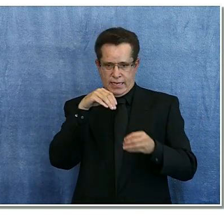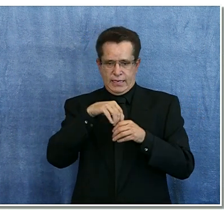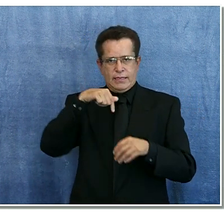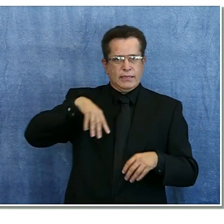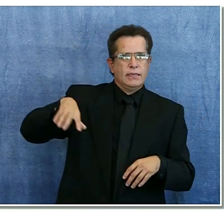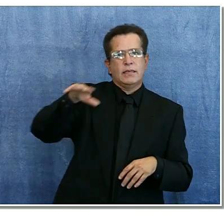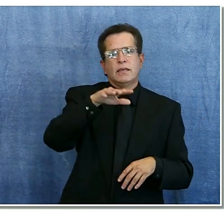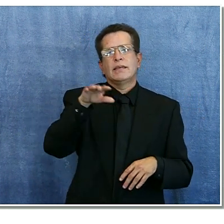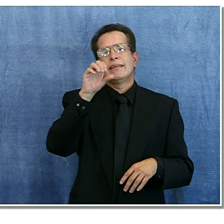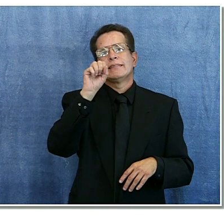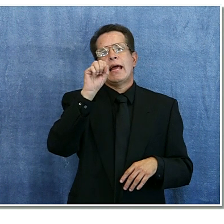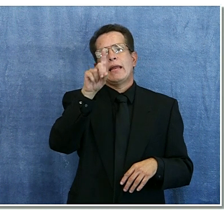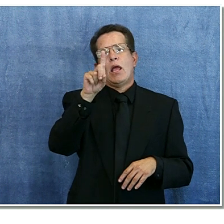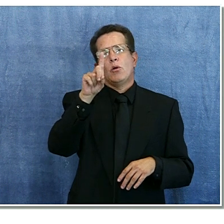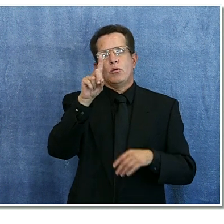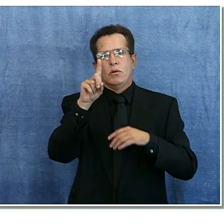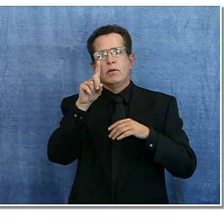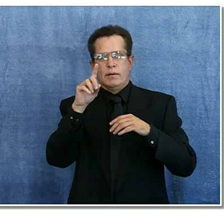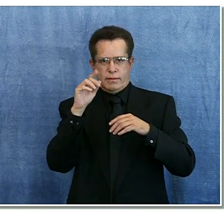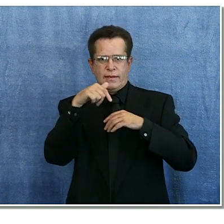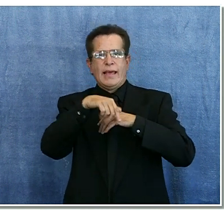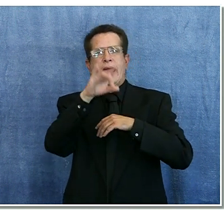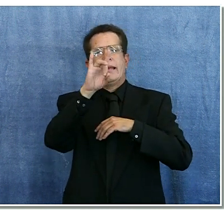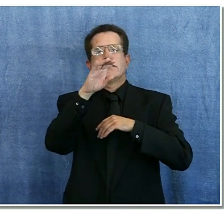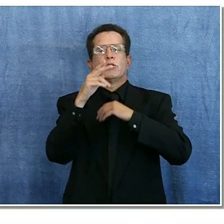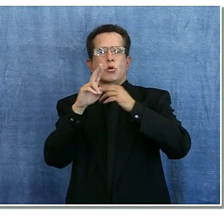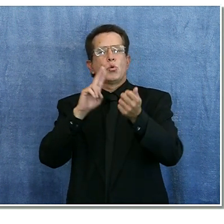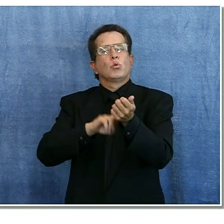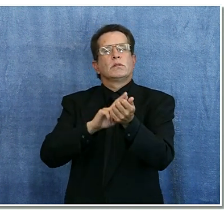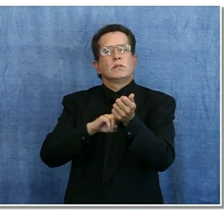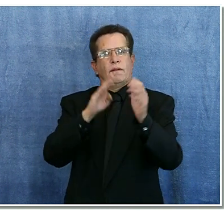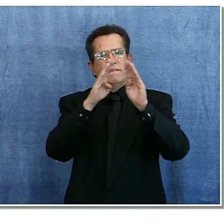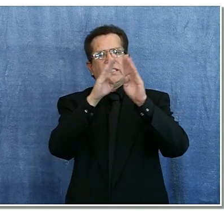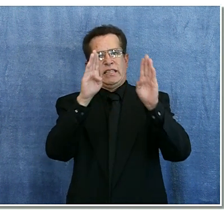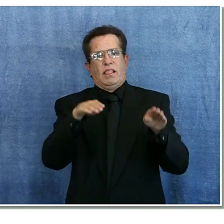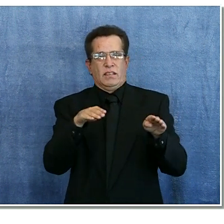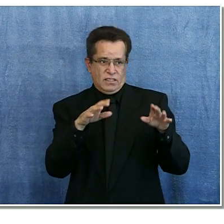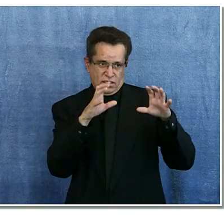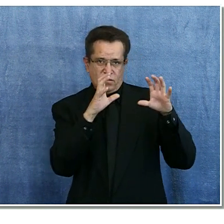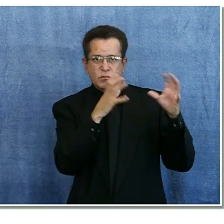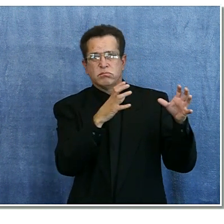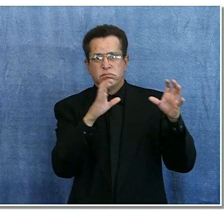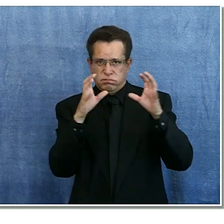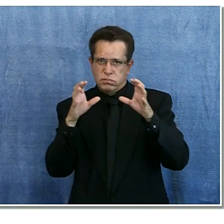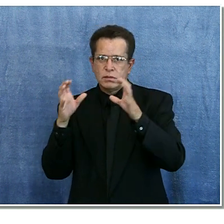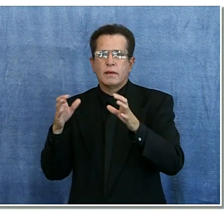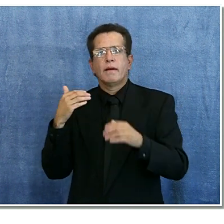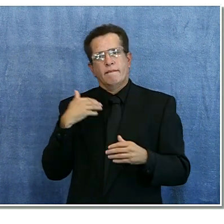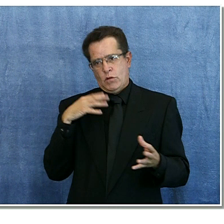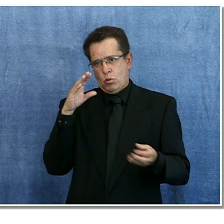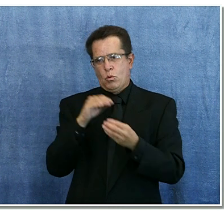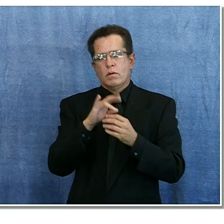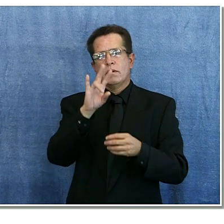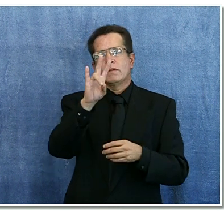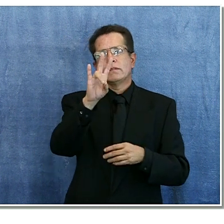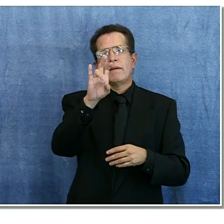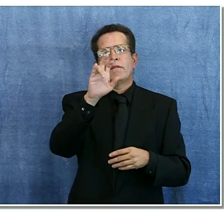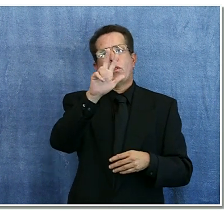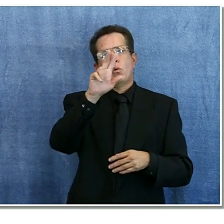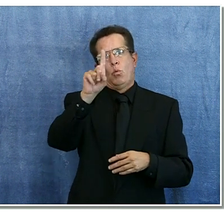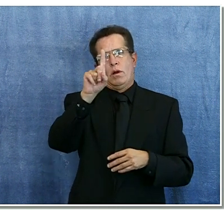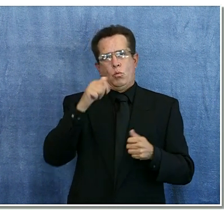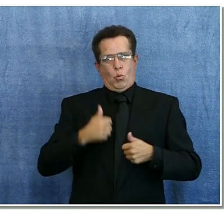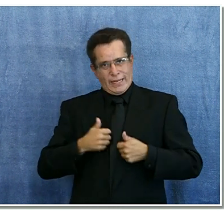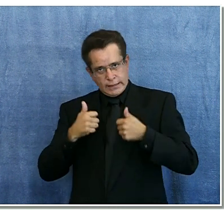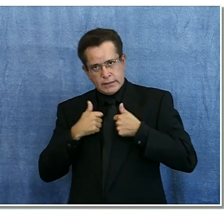Diego County's 86 skilled nursing facilities. In total, there have been 731